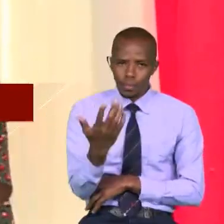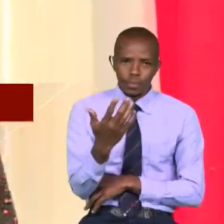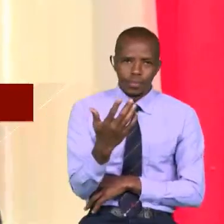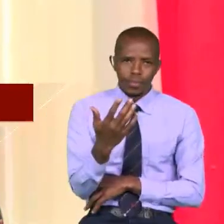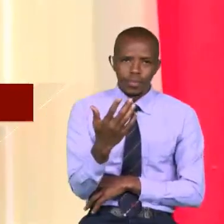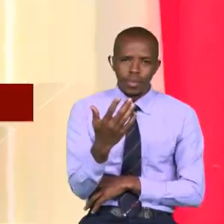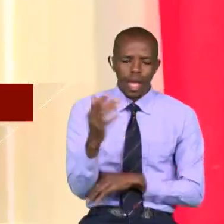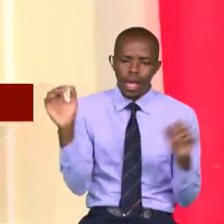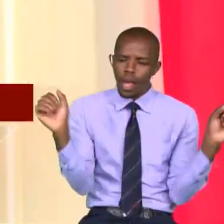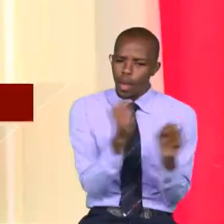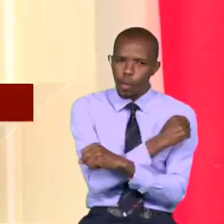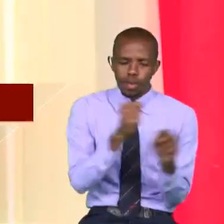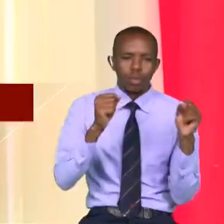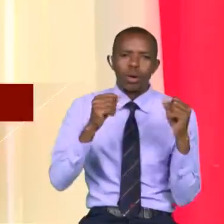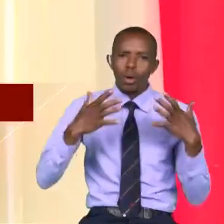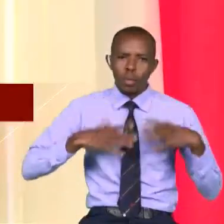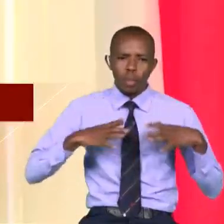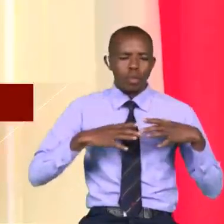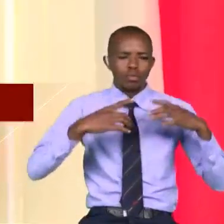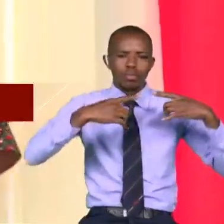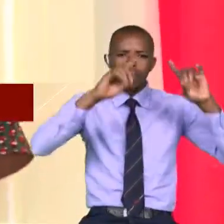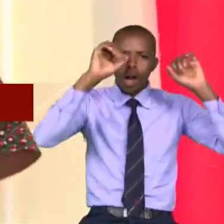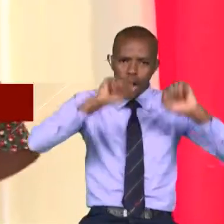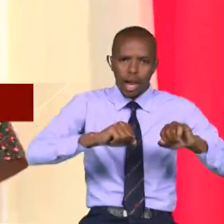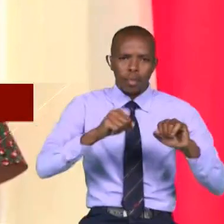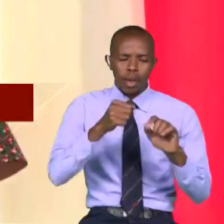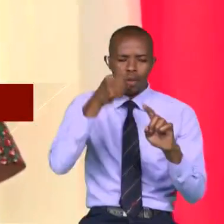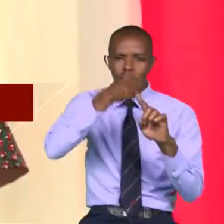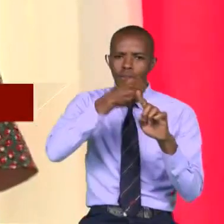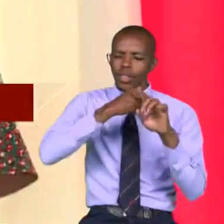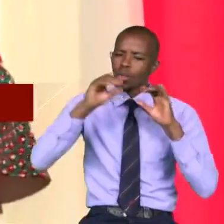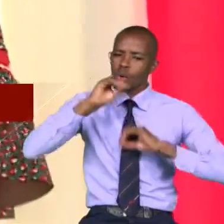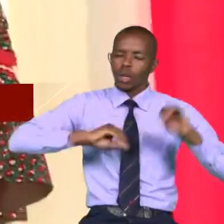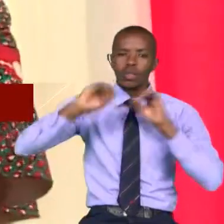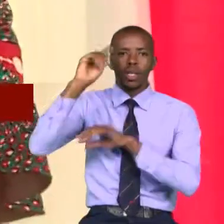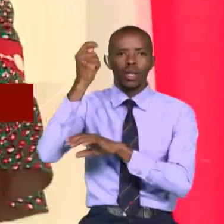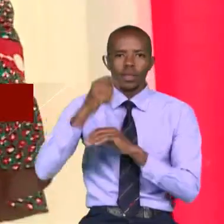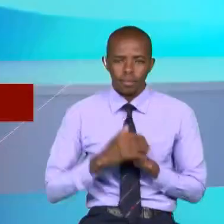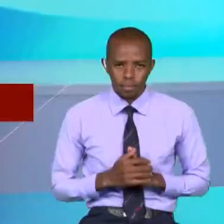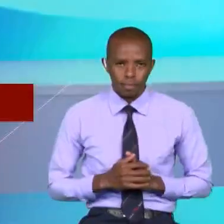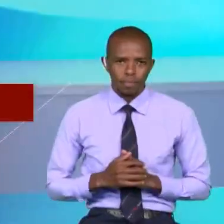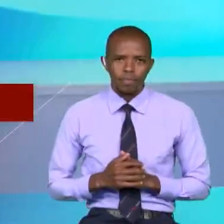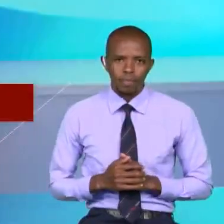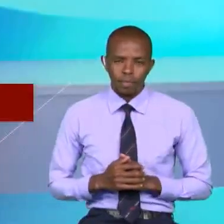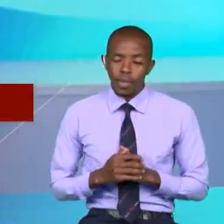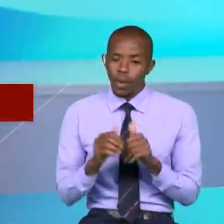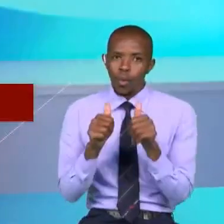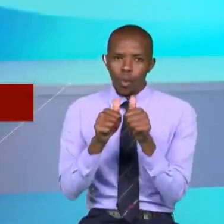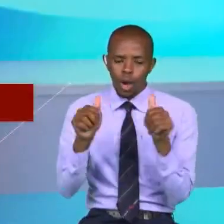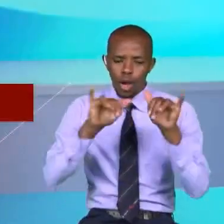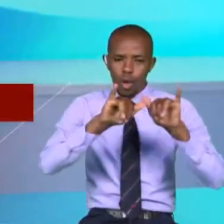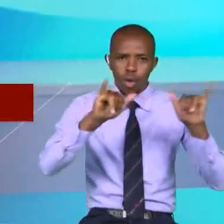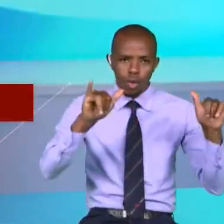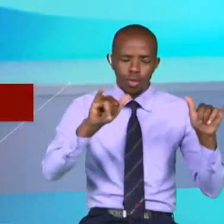There is no way hawa watu wataenda kusucceed kupigana na ufisadi katika taifa letu la Kenya. All right, those